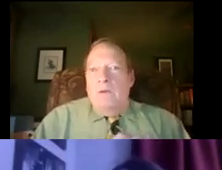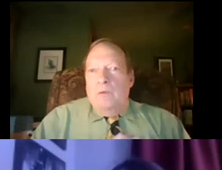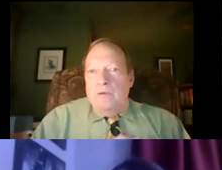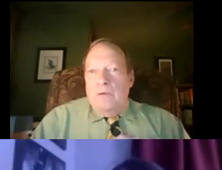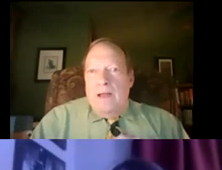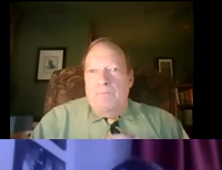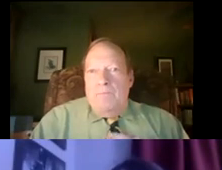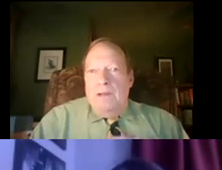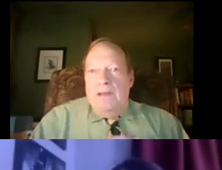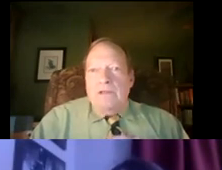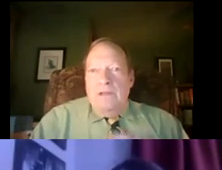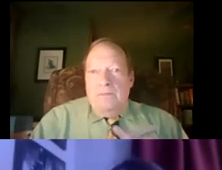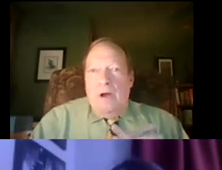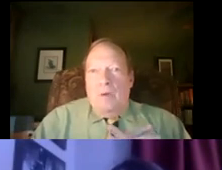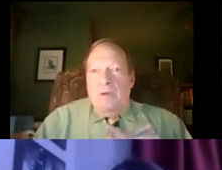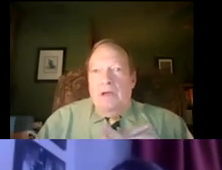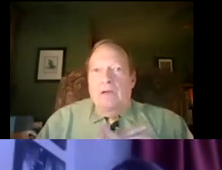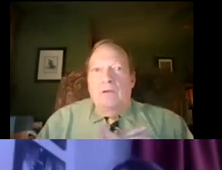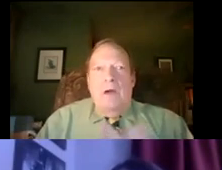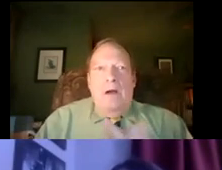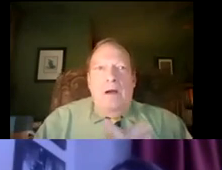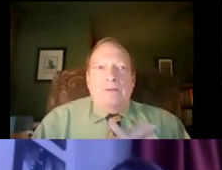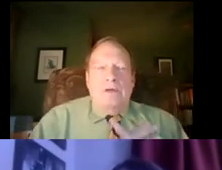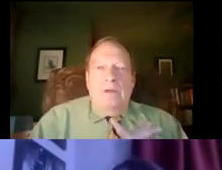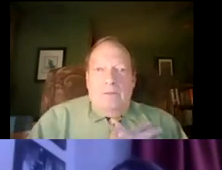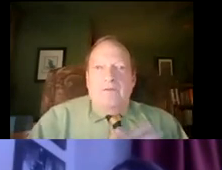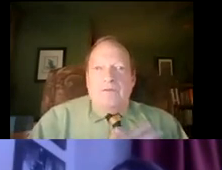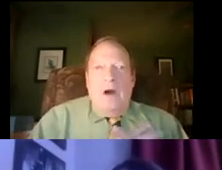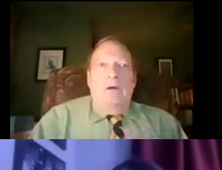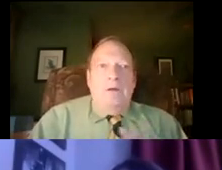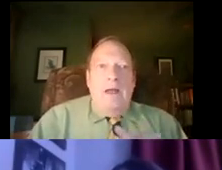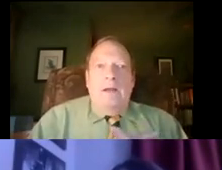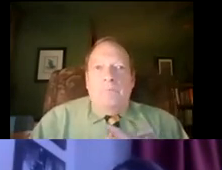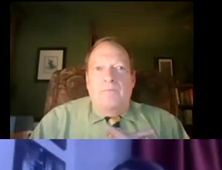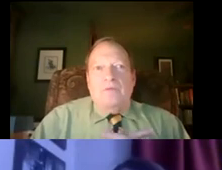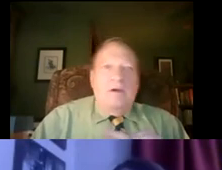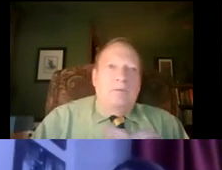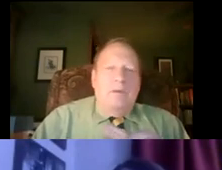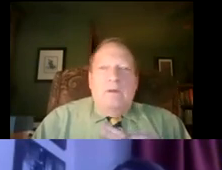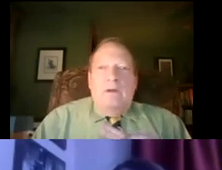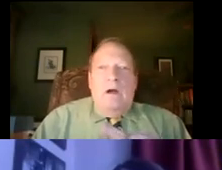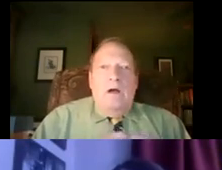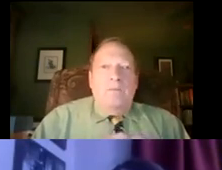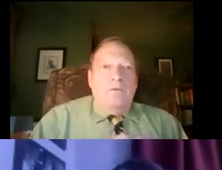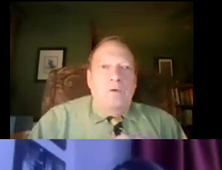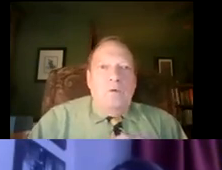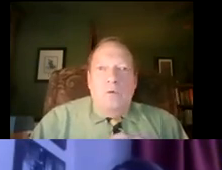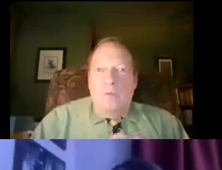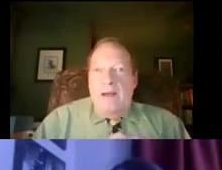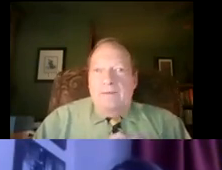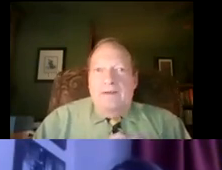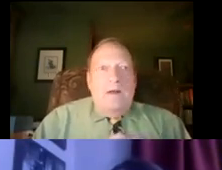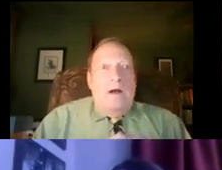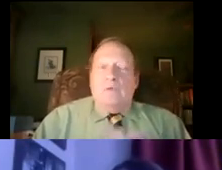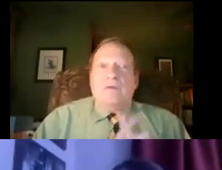Email me, would you, Glenn? bleslie@brockport.edu, and I'll ask Professor Ireland and Professor Ingham, the two who